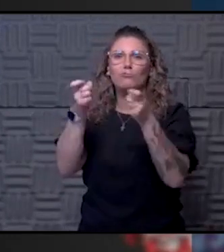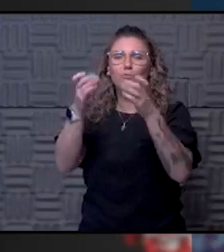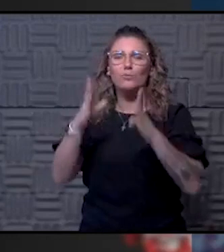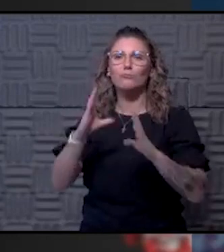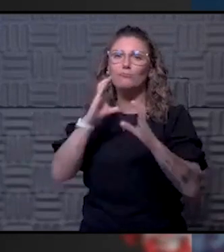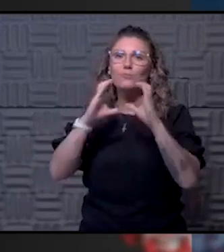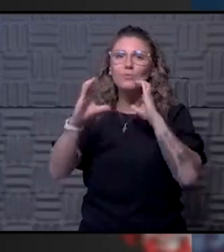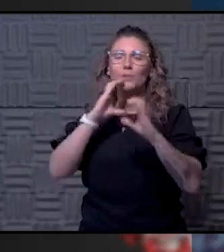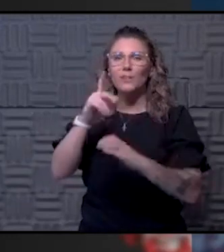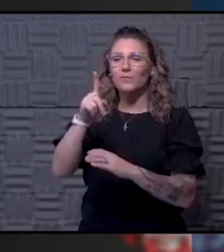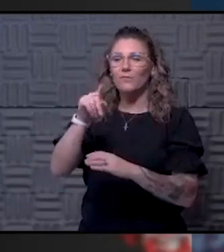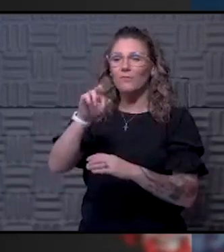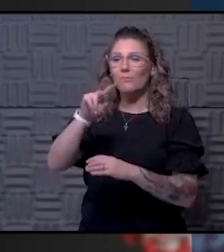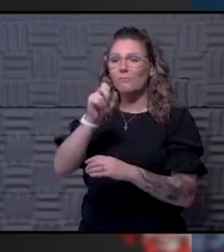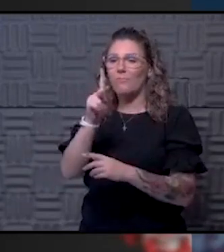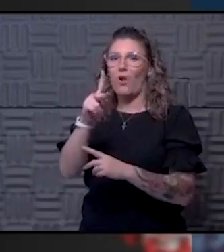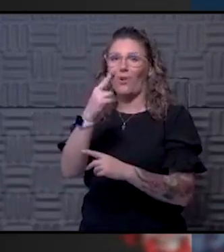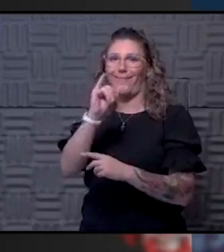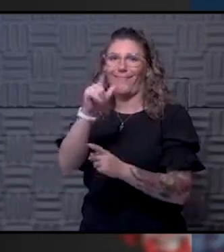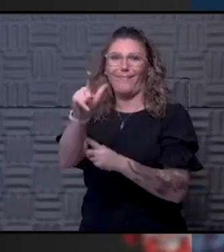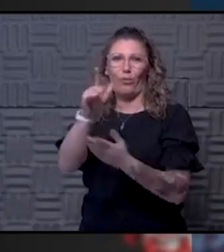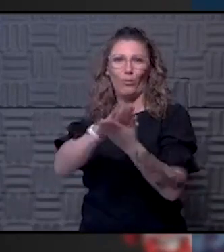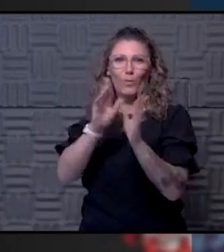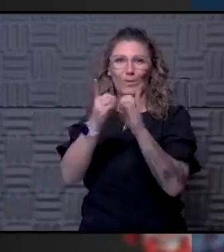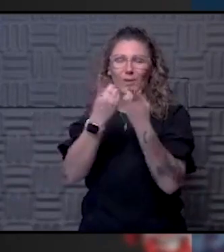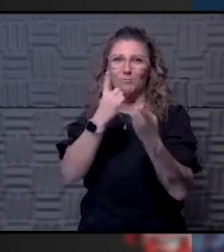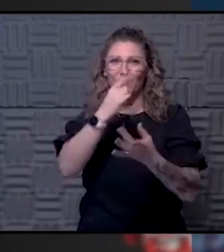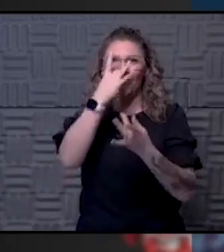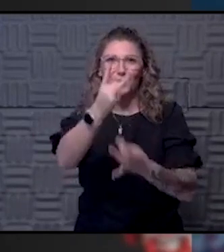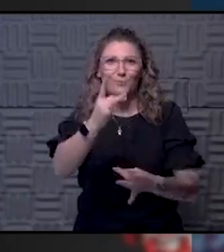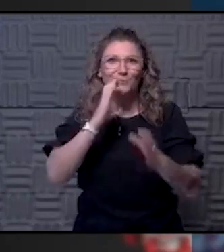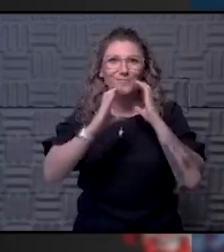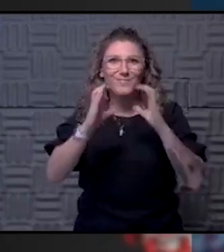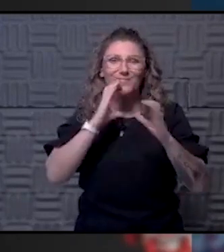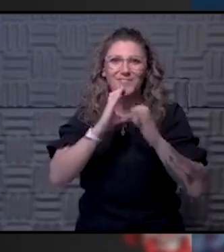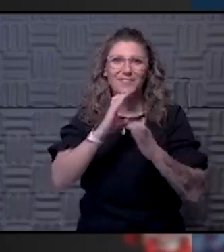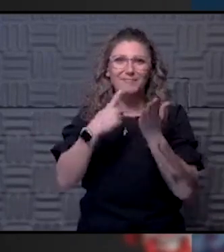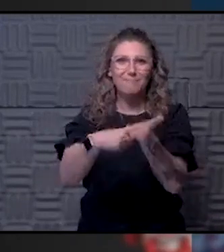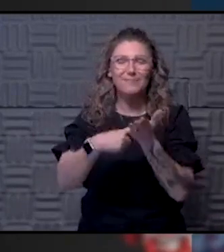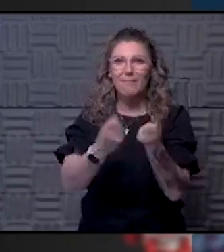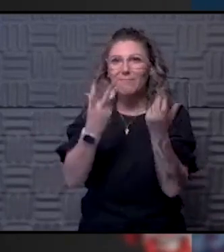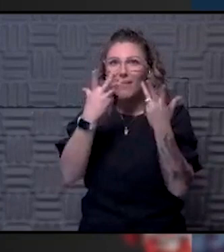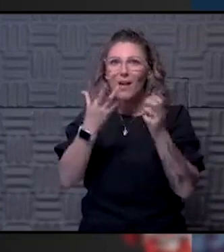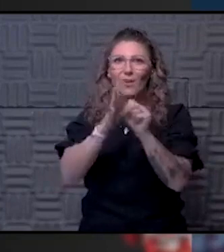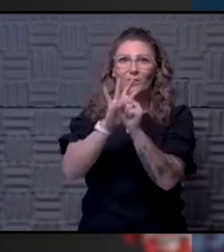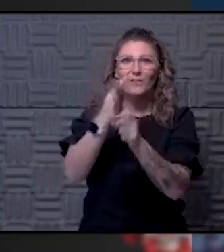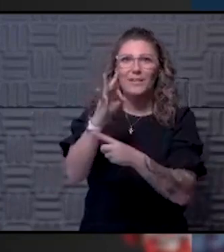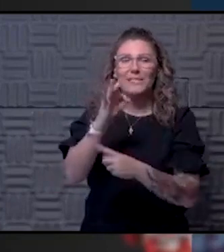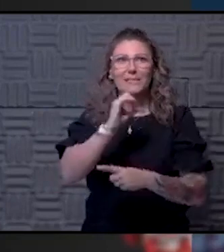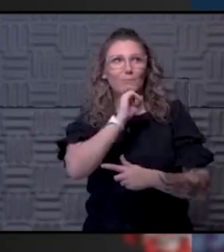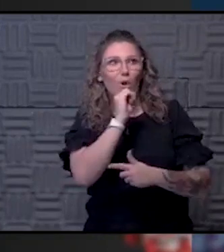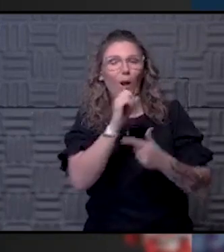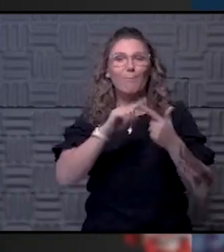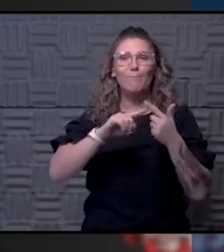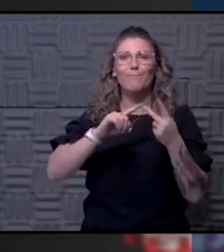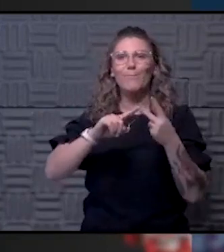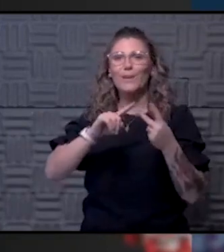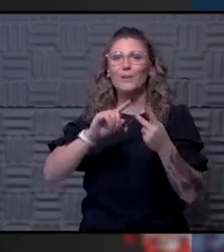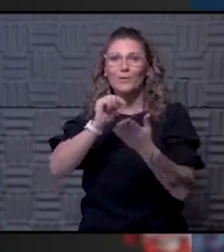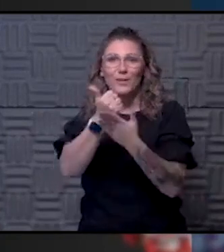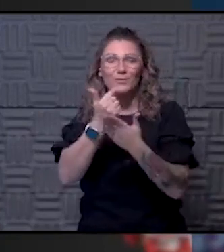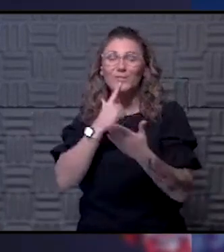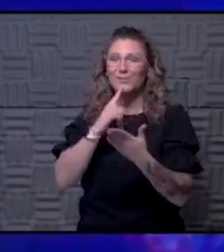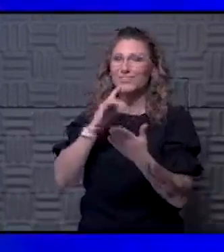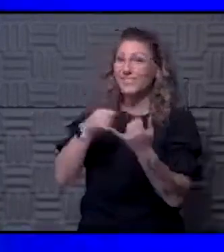for the Park Hill School District. So that'll be a very interesting conversation. We'll talk a lot about COVID-19, prom, graduations.